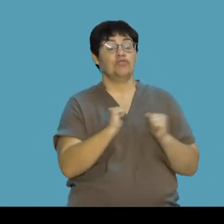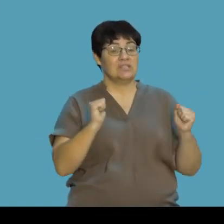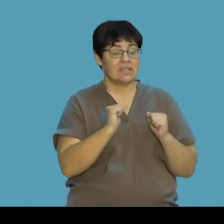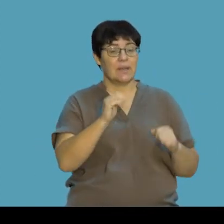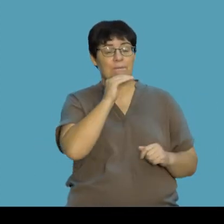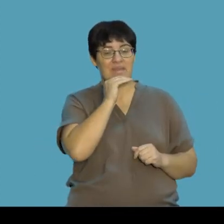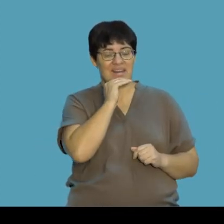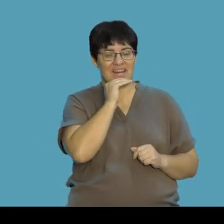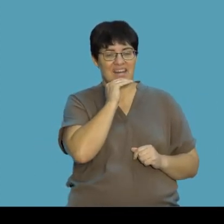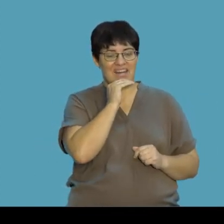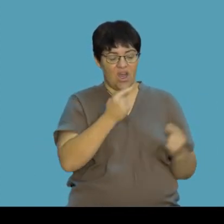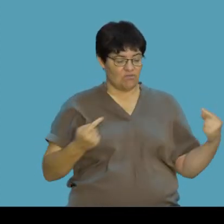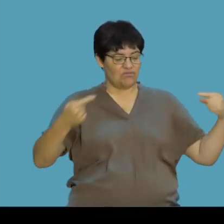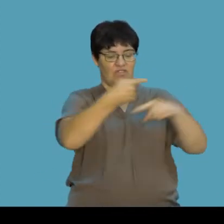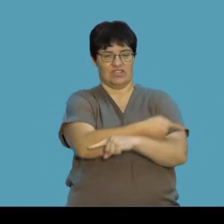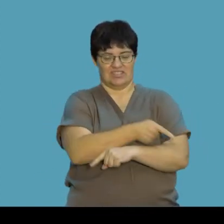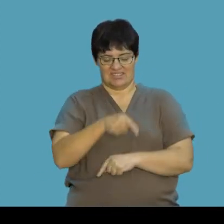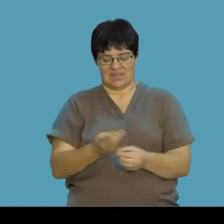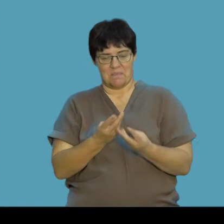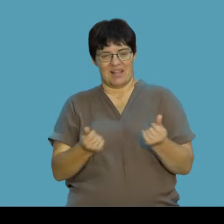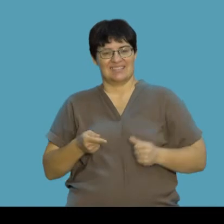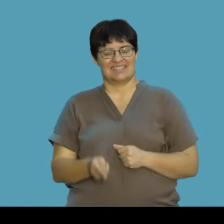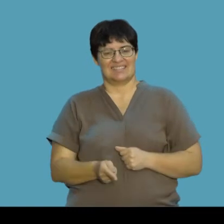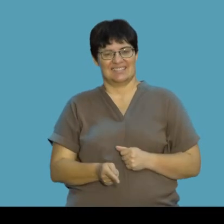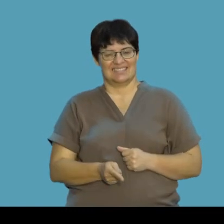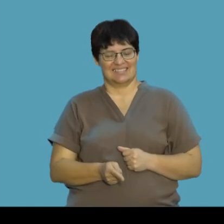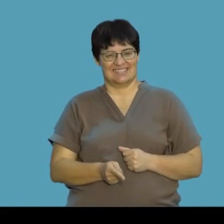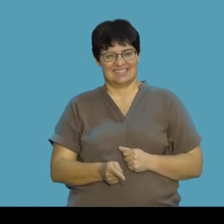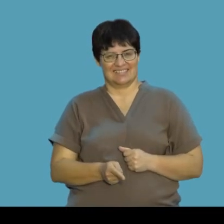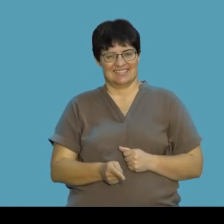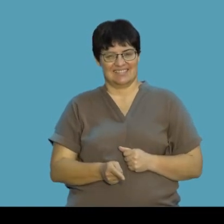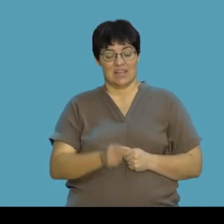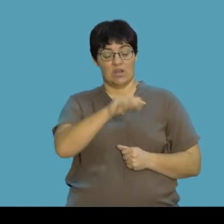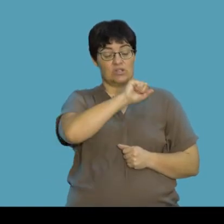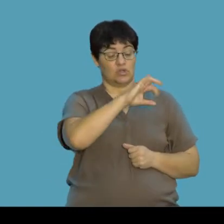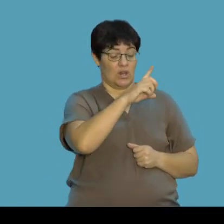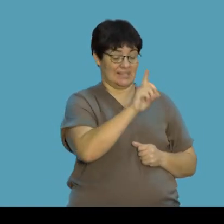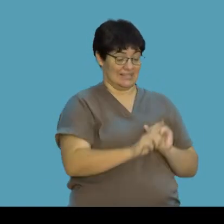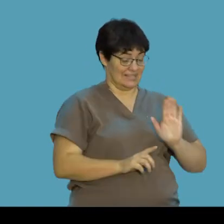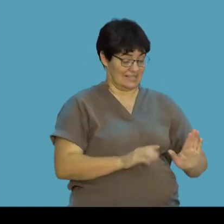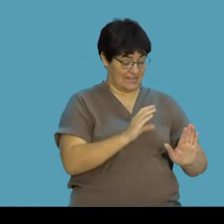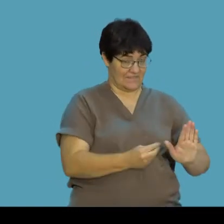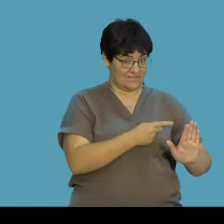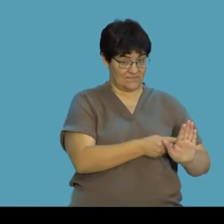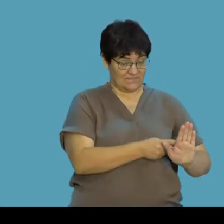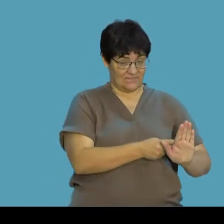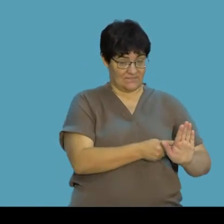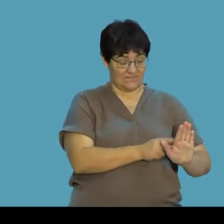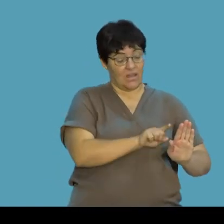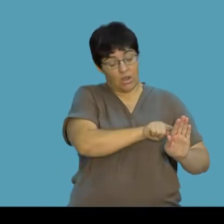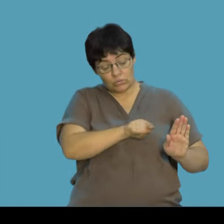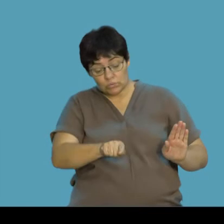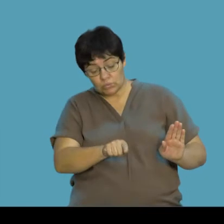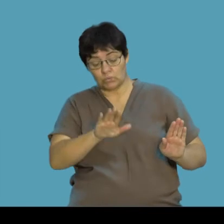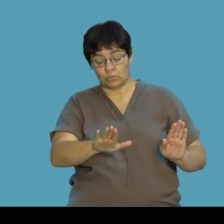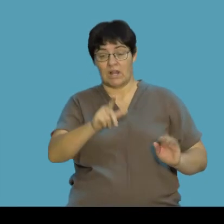the reverse phase change of melting. So we've got solid, okay, to